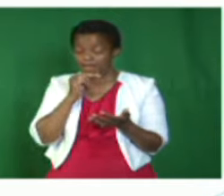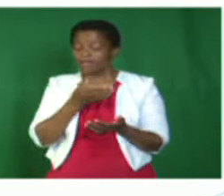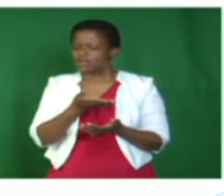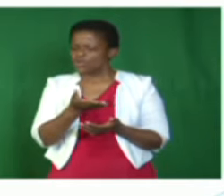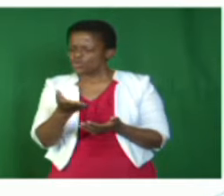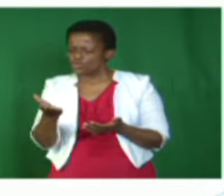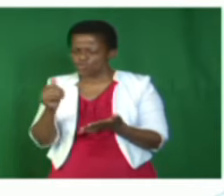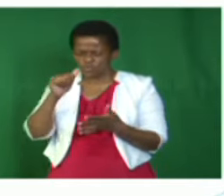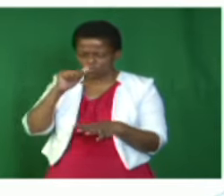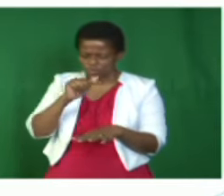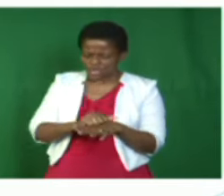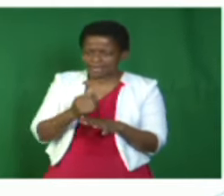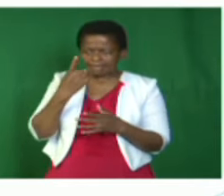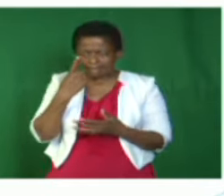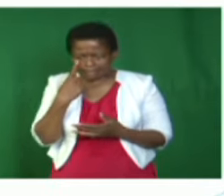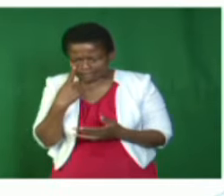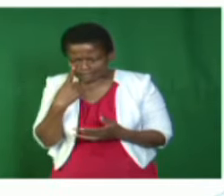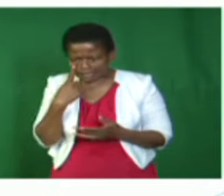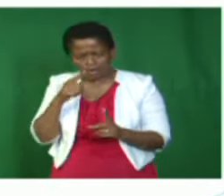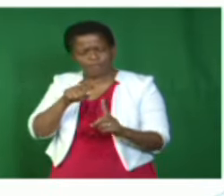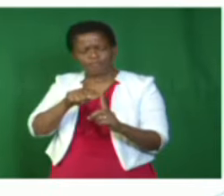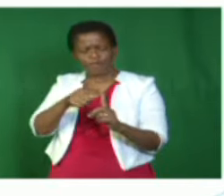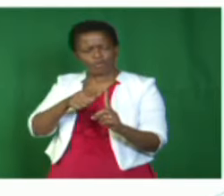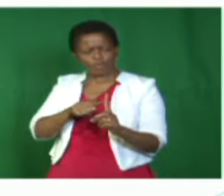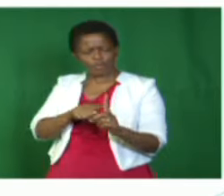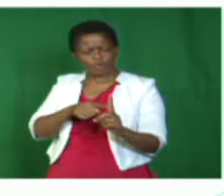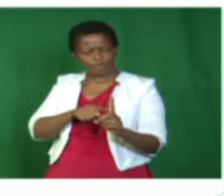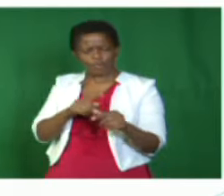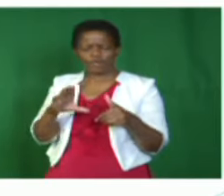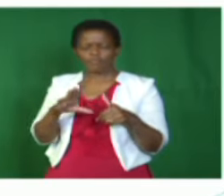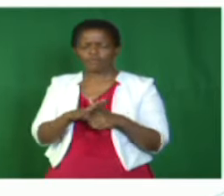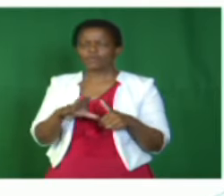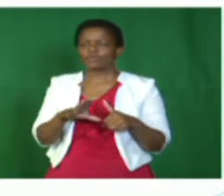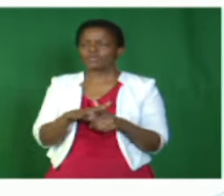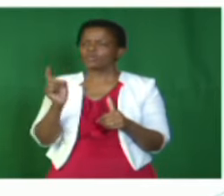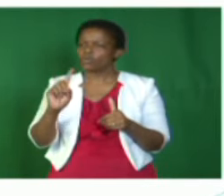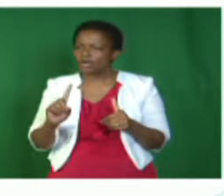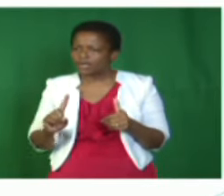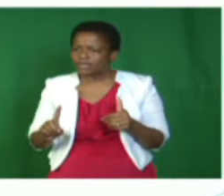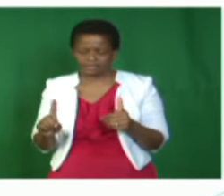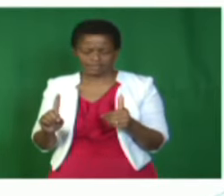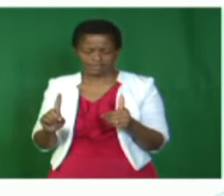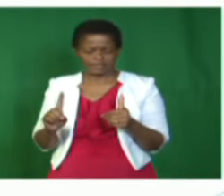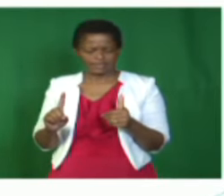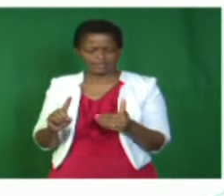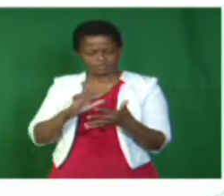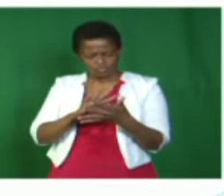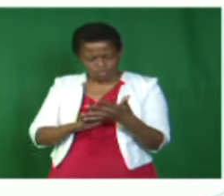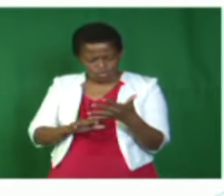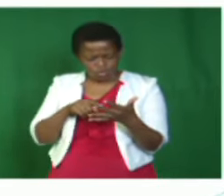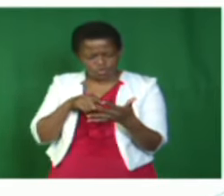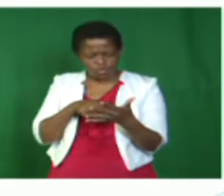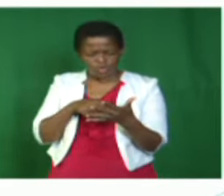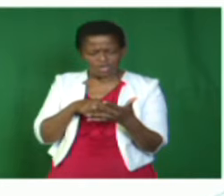identify main ideas and details. when you identify main ideas